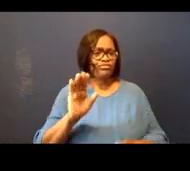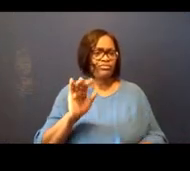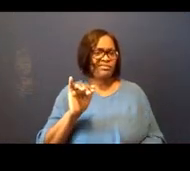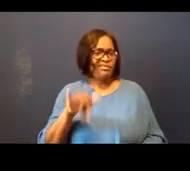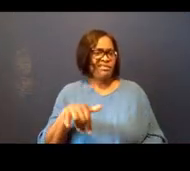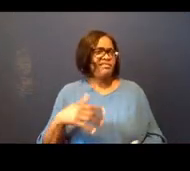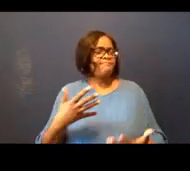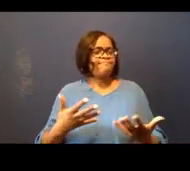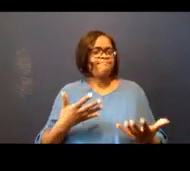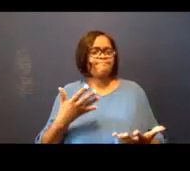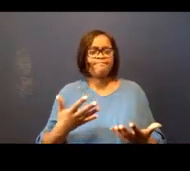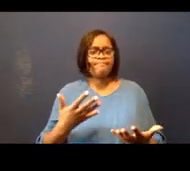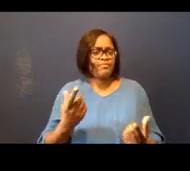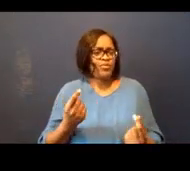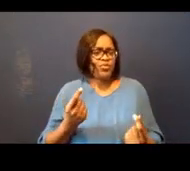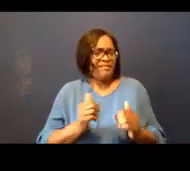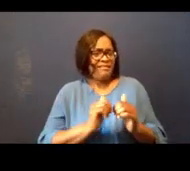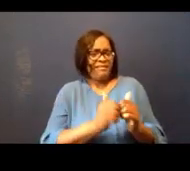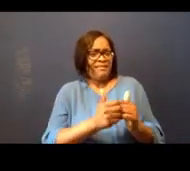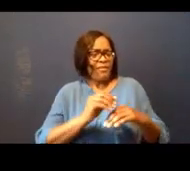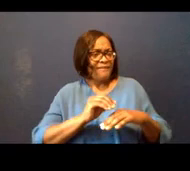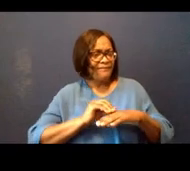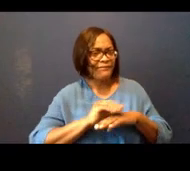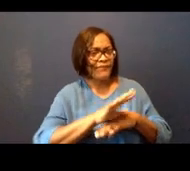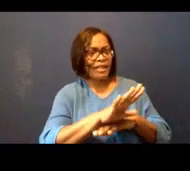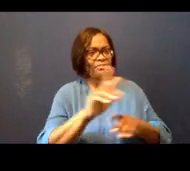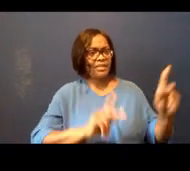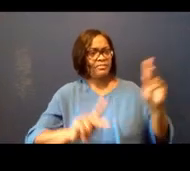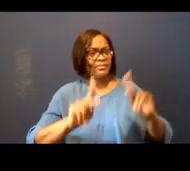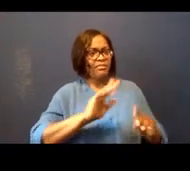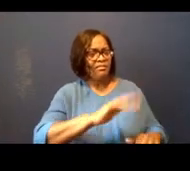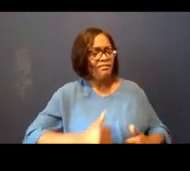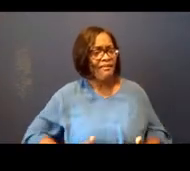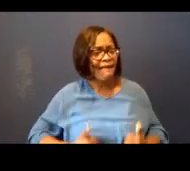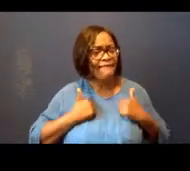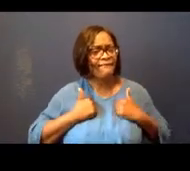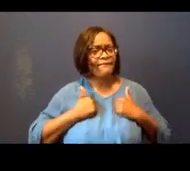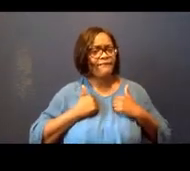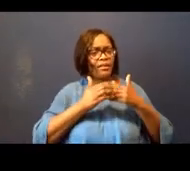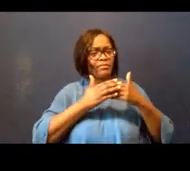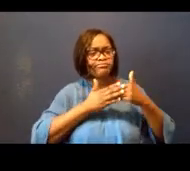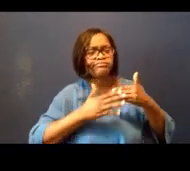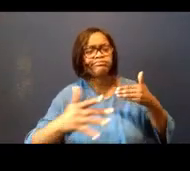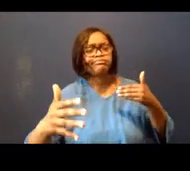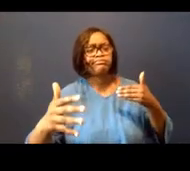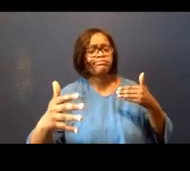looks at as being the least of these.